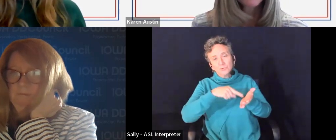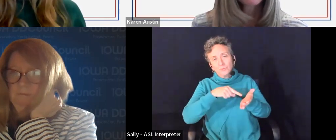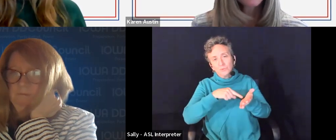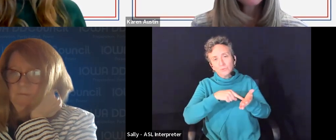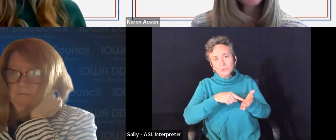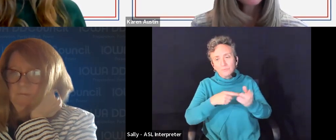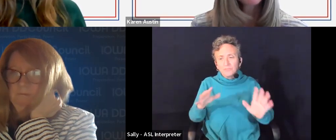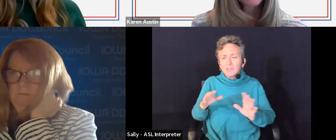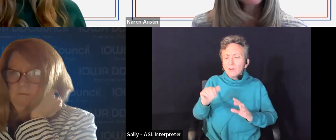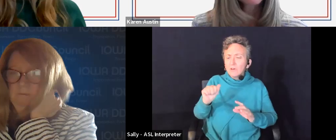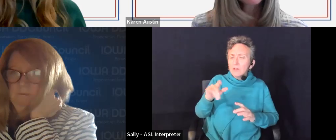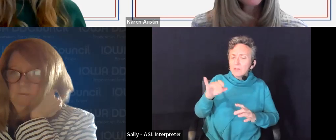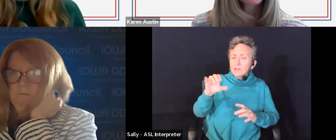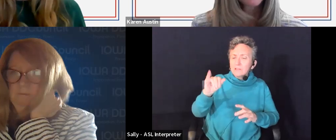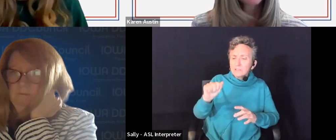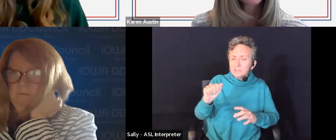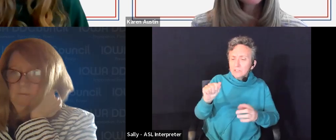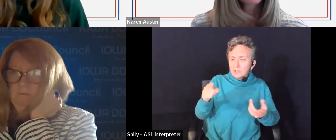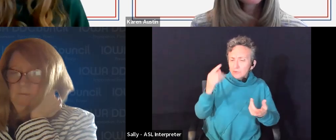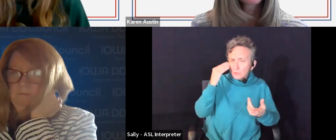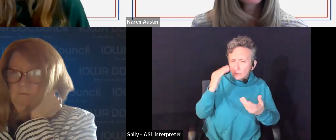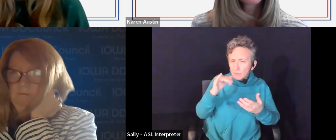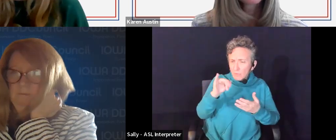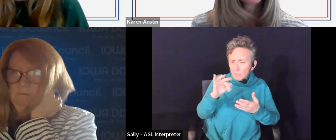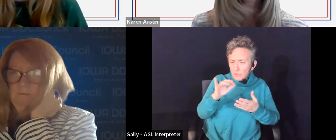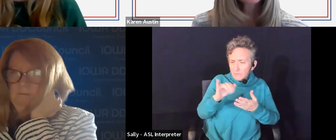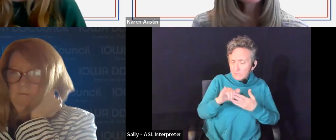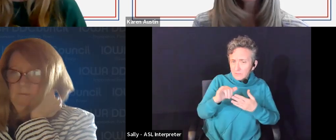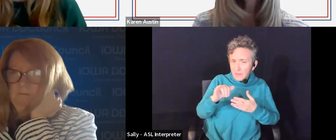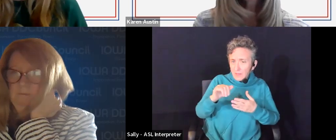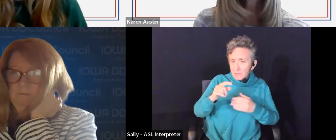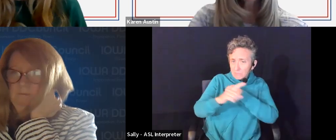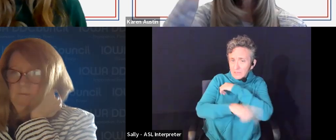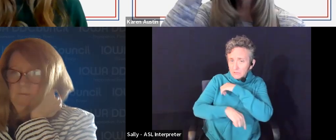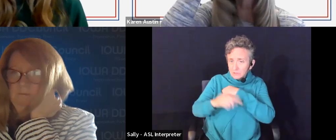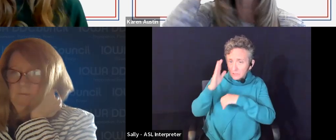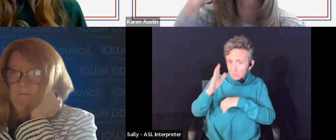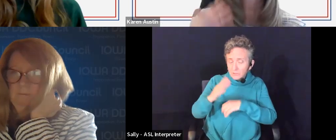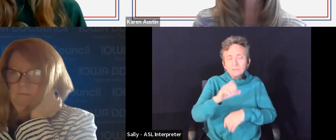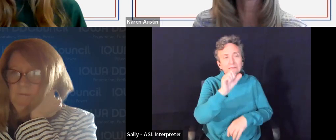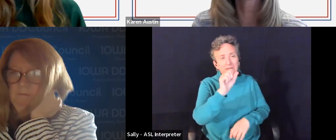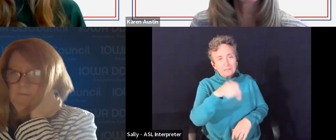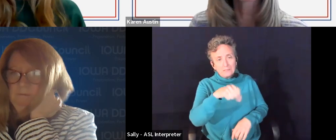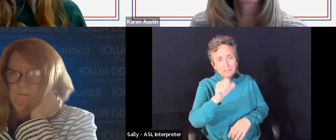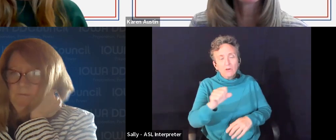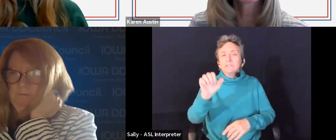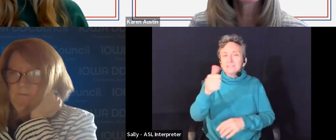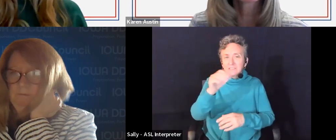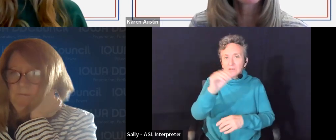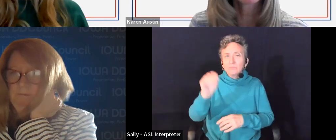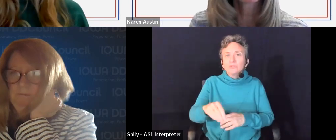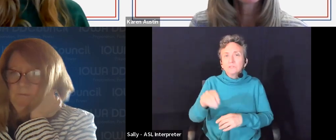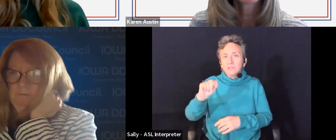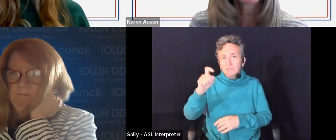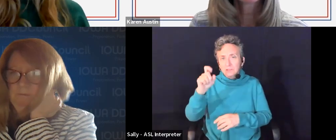the top of your head if that 10% penalty applies to ABLE? It does. Okay, so there would be a 10% penalty to the federal government in